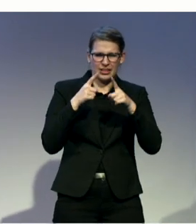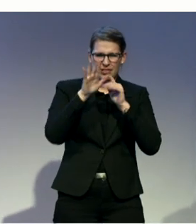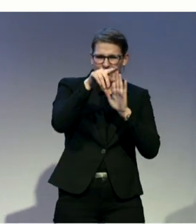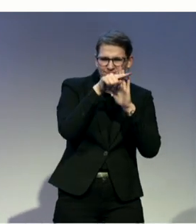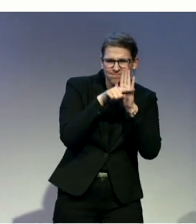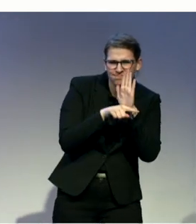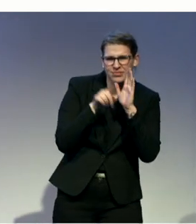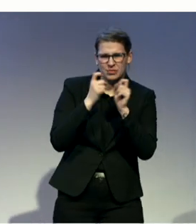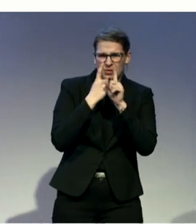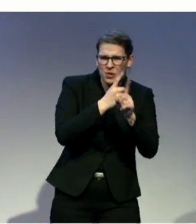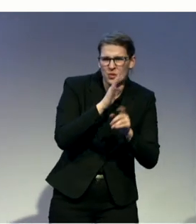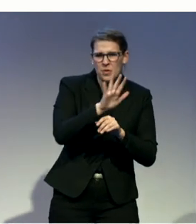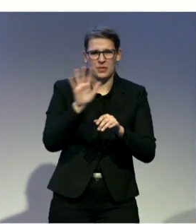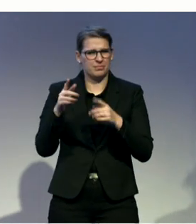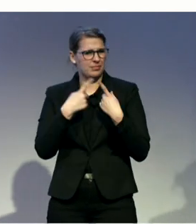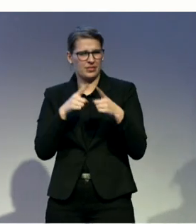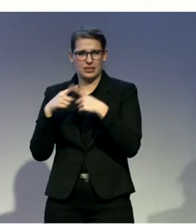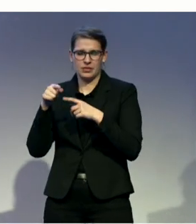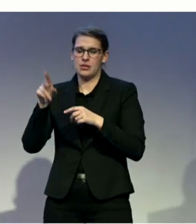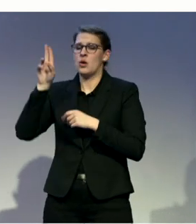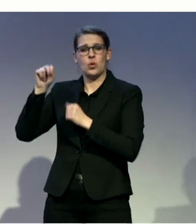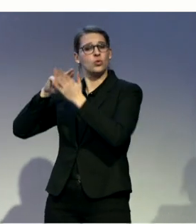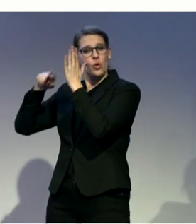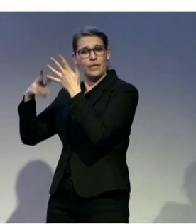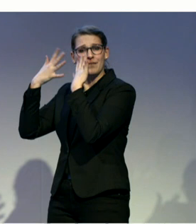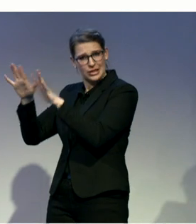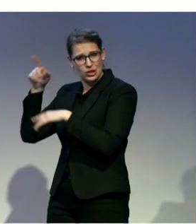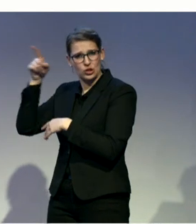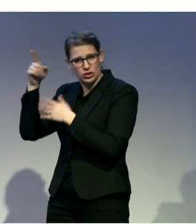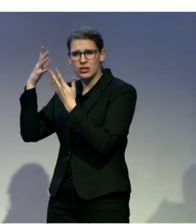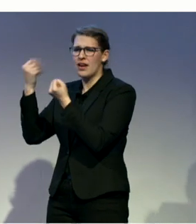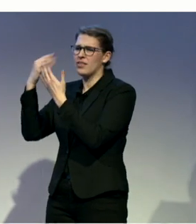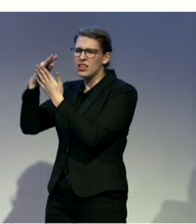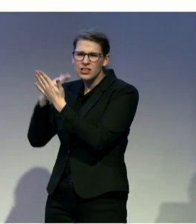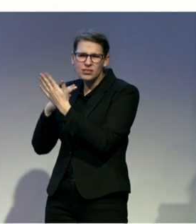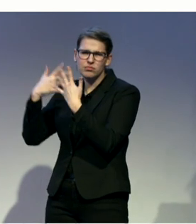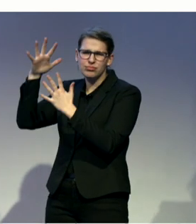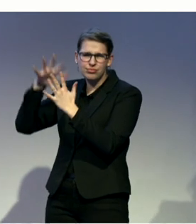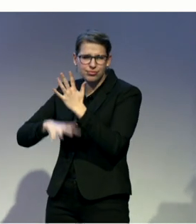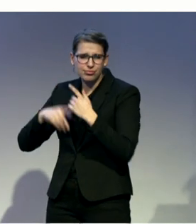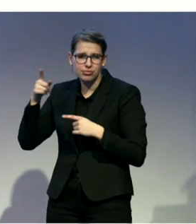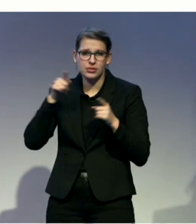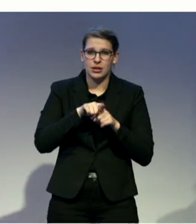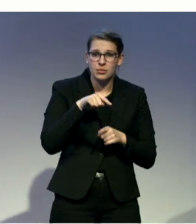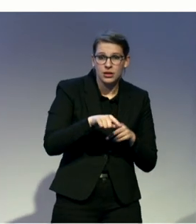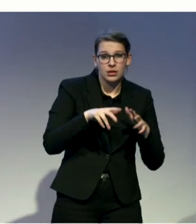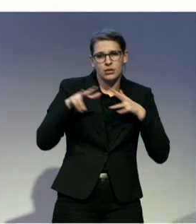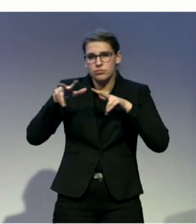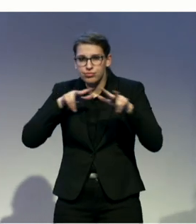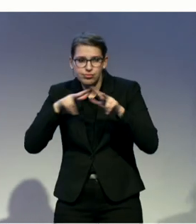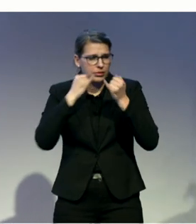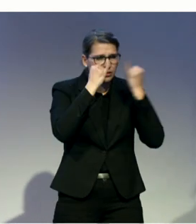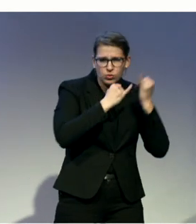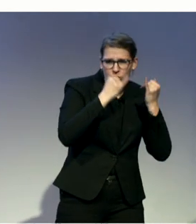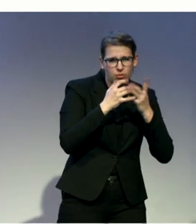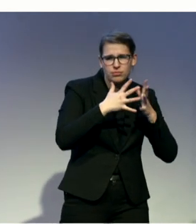have methodological guides, procedures. We have an administrative structure full of institutions which